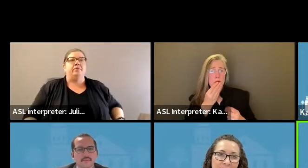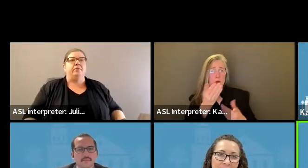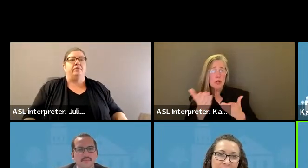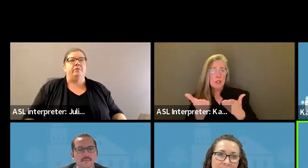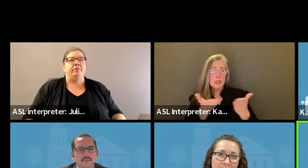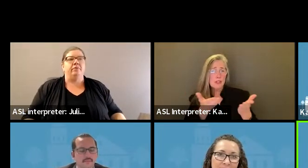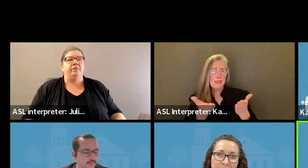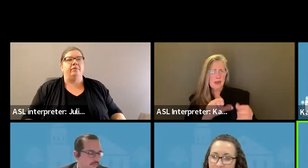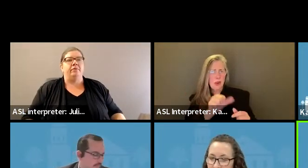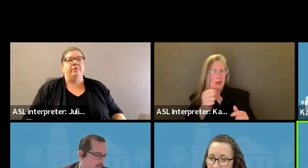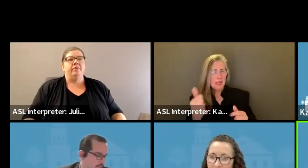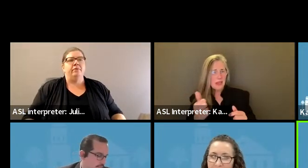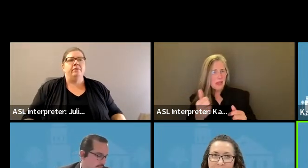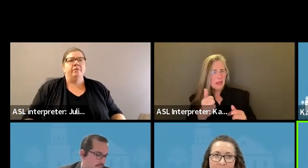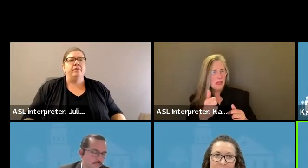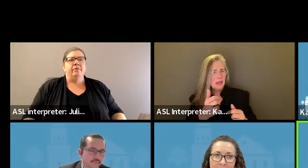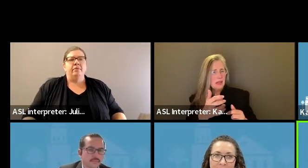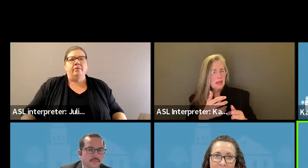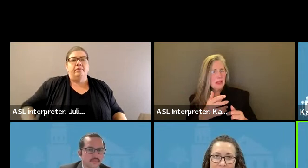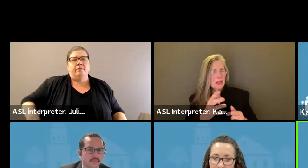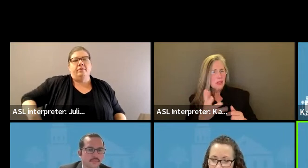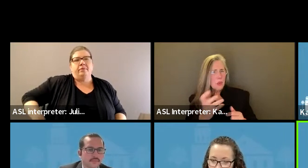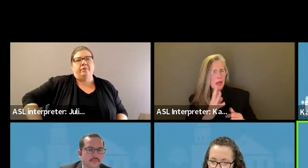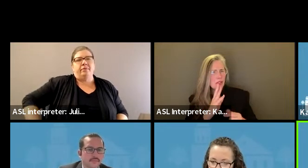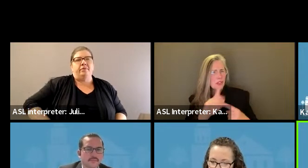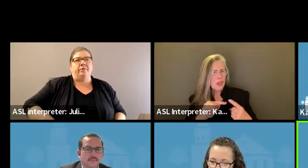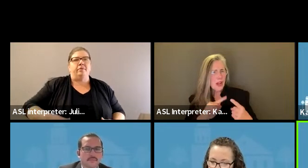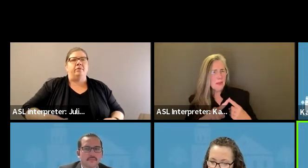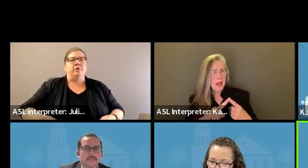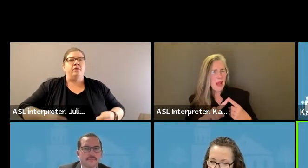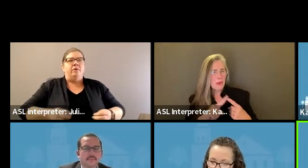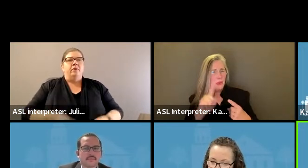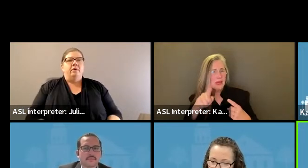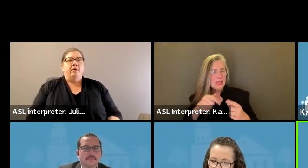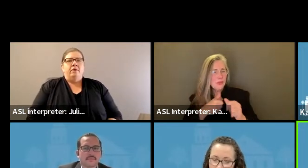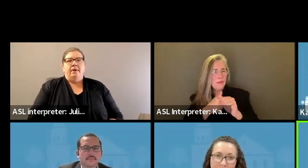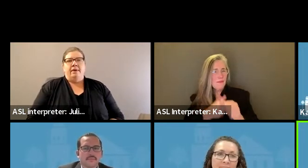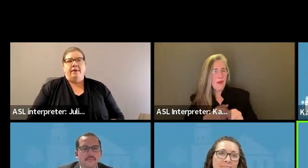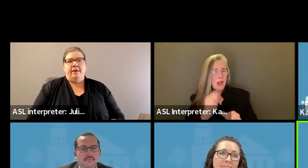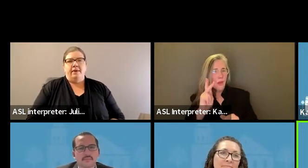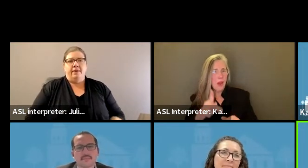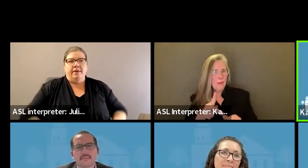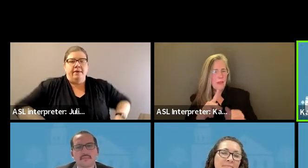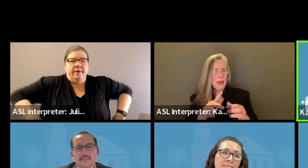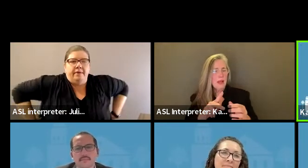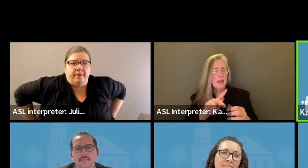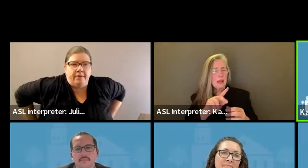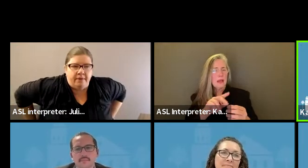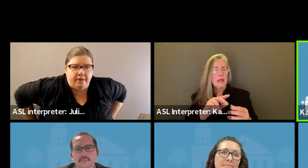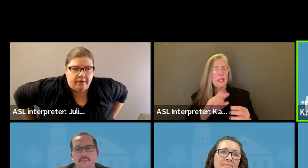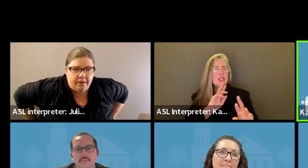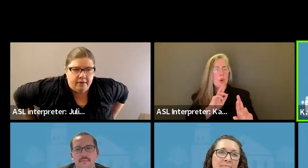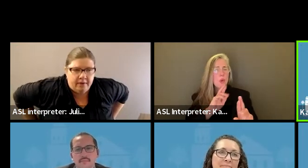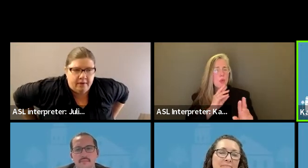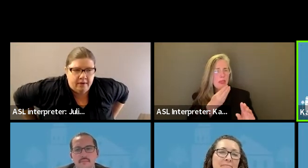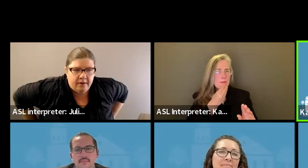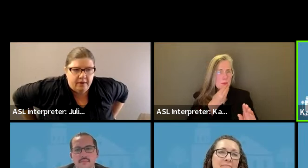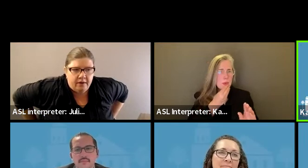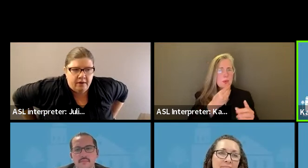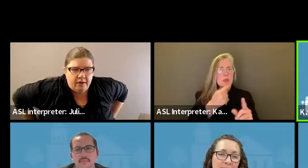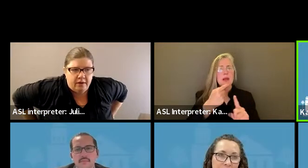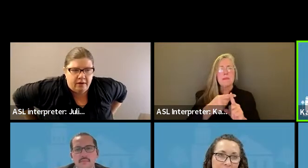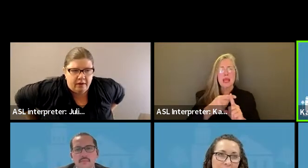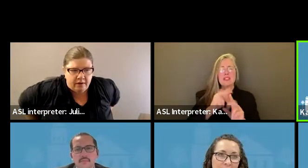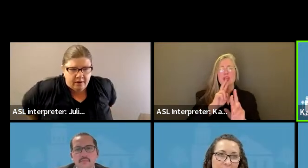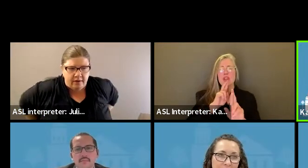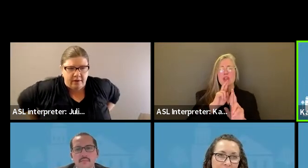what was the other thing you wanted to talk about, Kavya? We can just do some follow up on those things, the issues with the food and reporting of